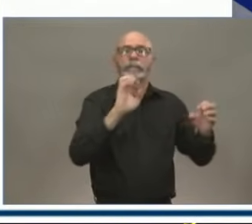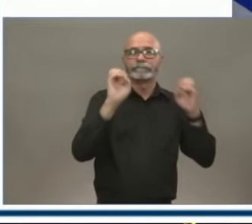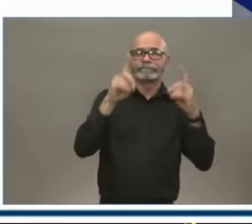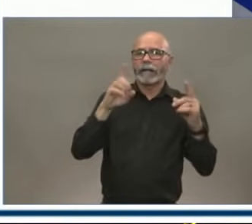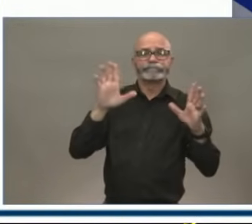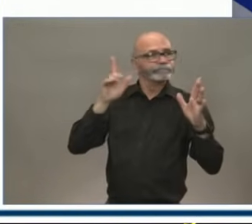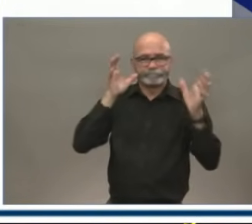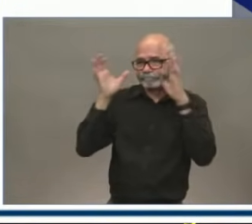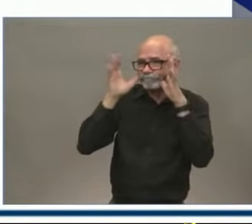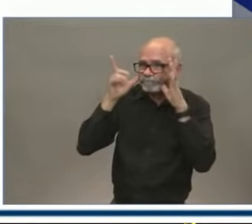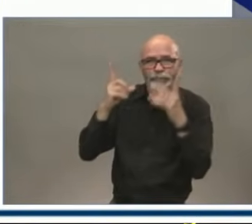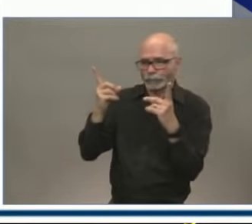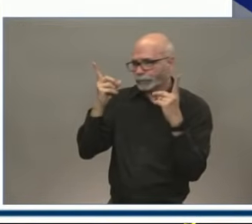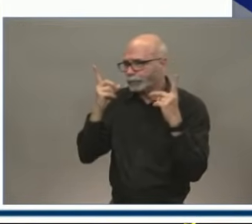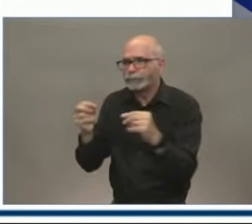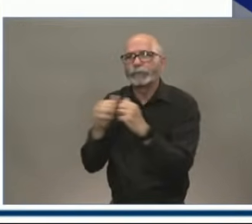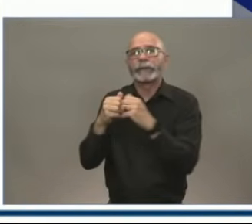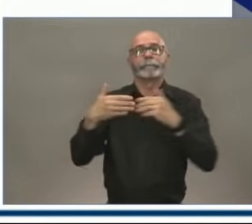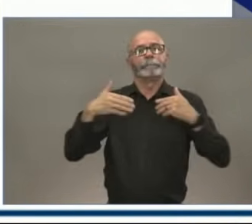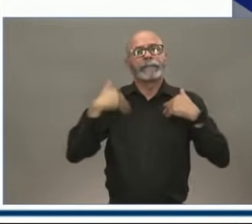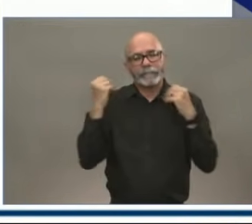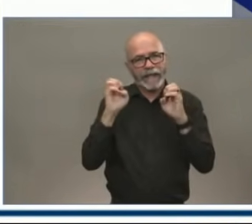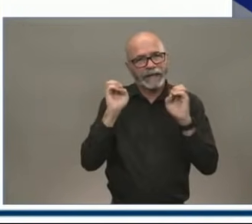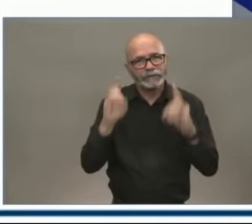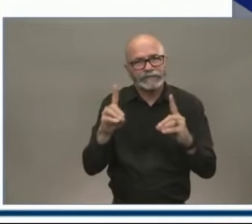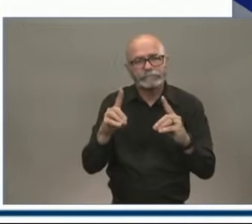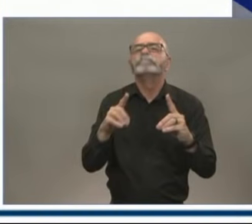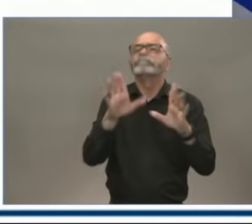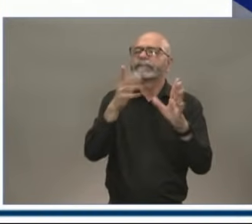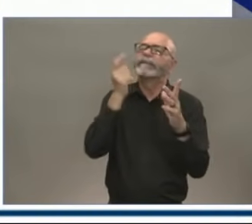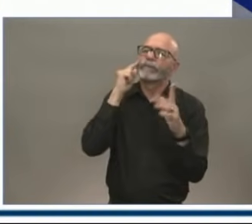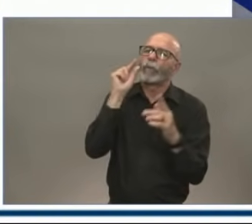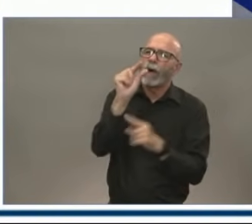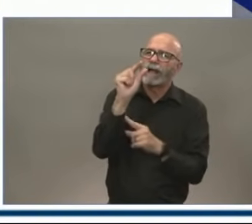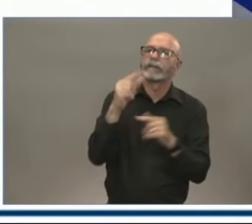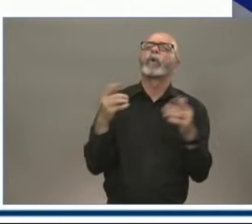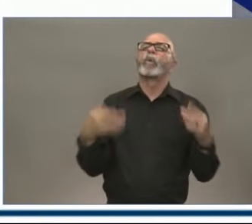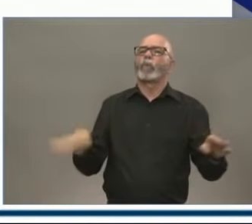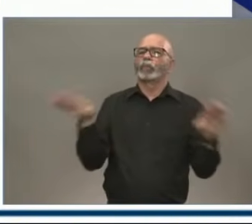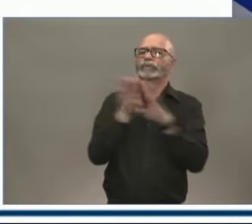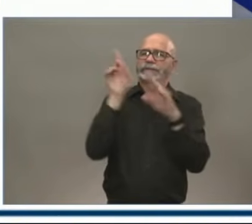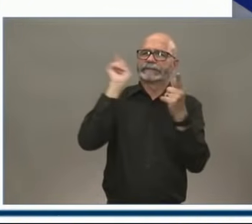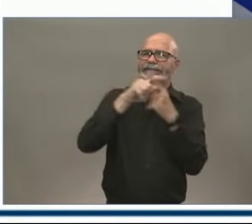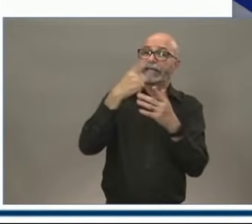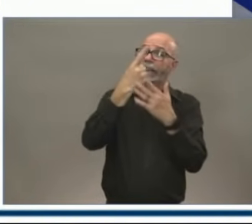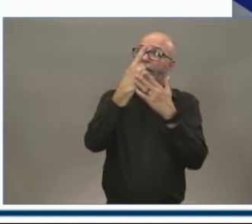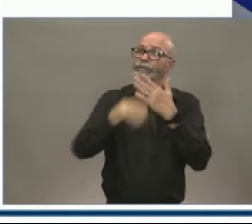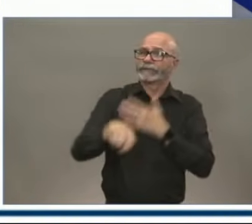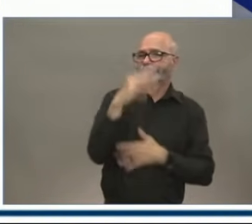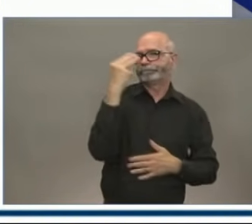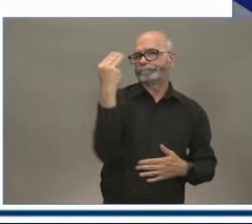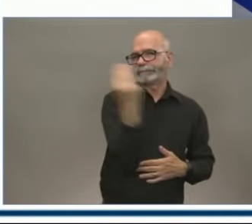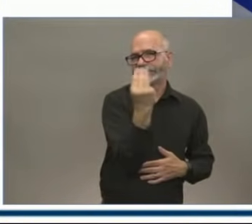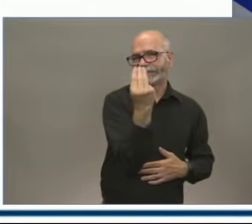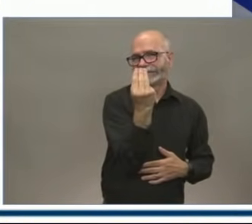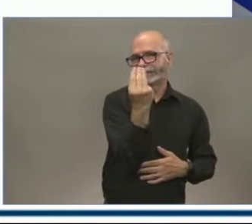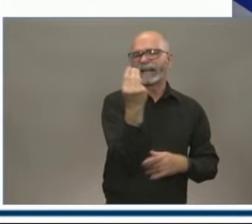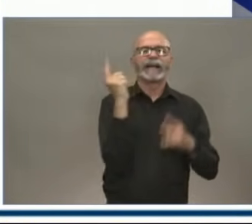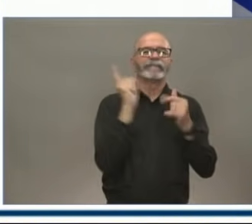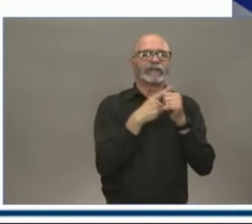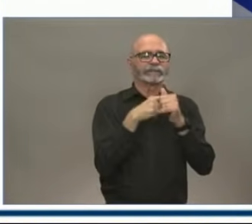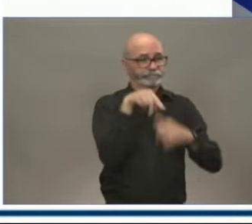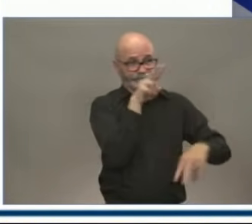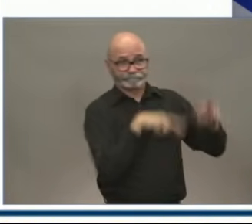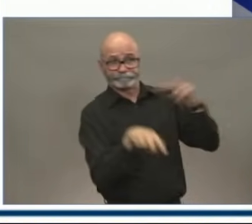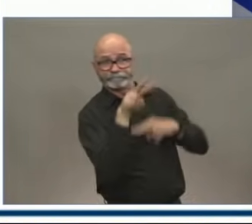health. But that school will remain closed at least until next Monday. And then we'll reassess, but we're very encouraged by